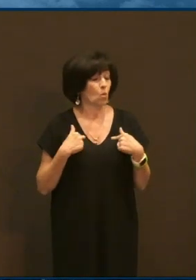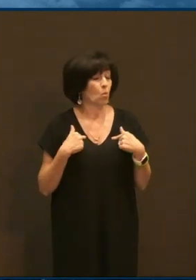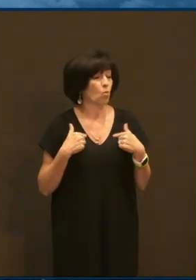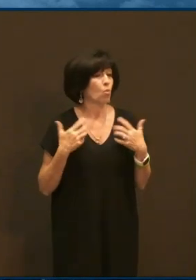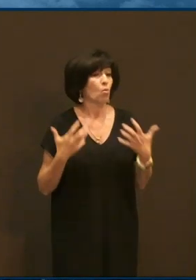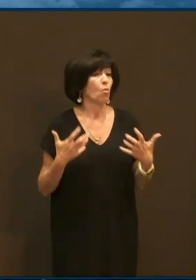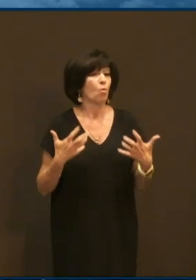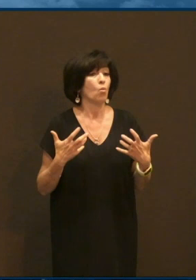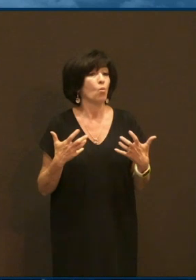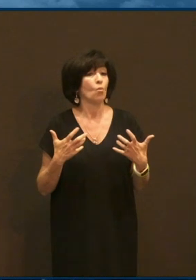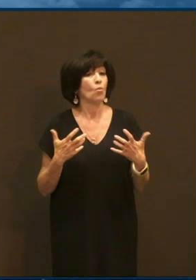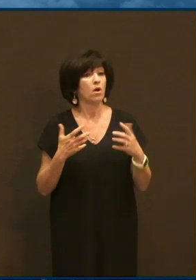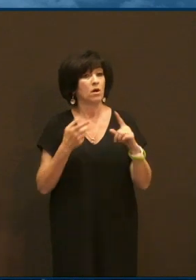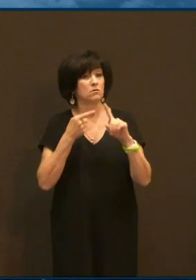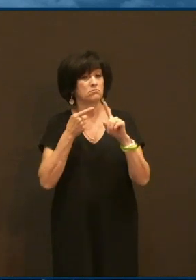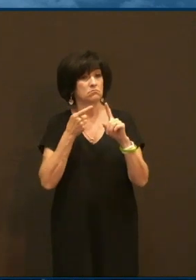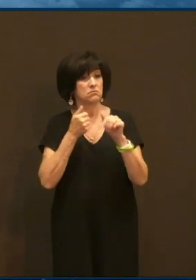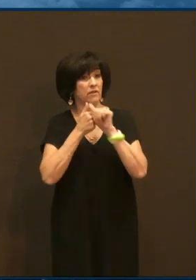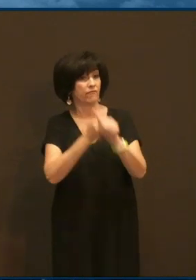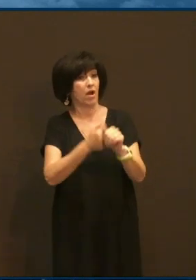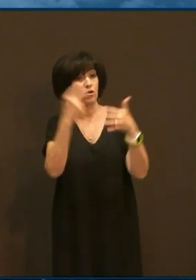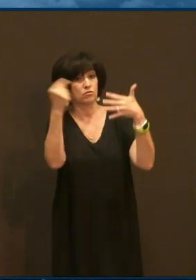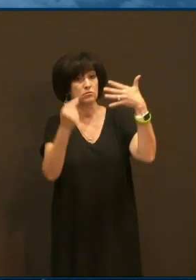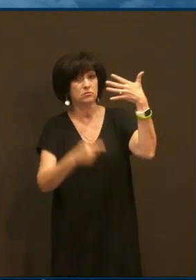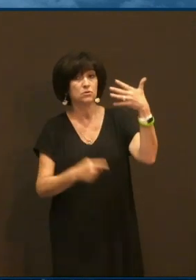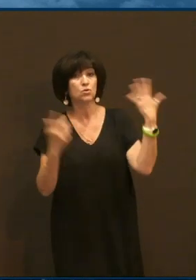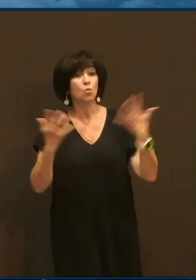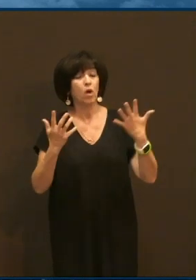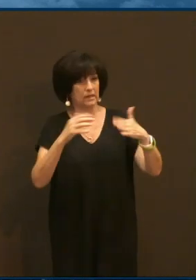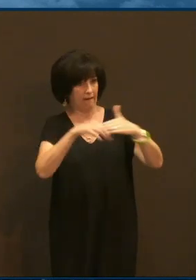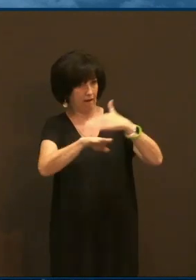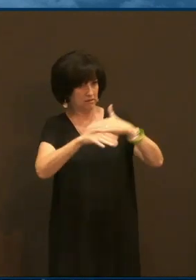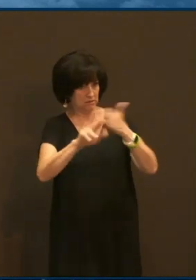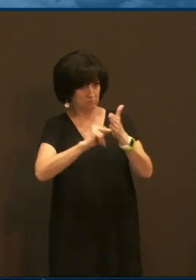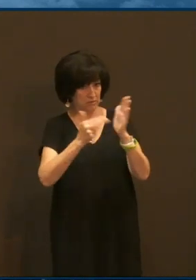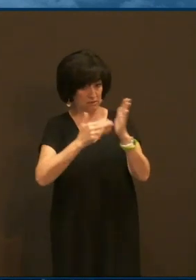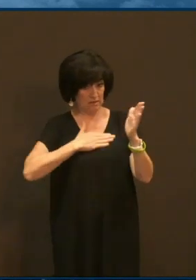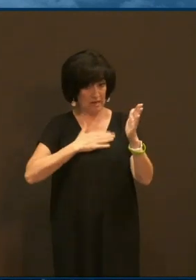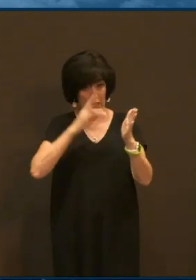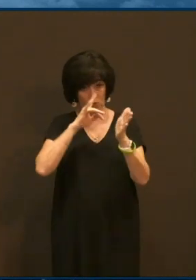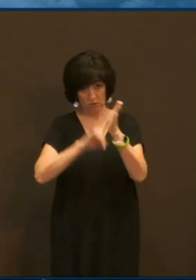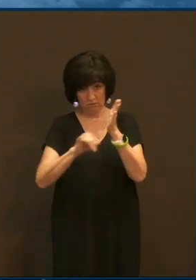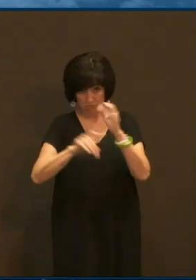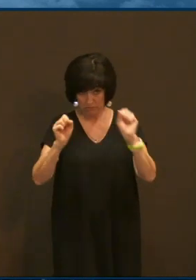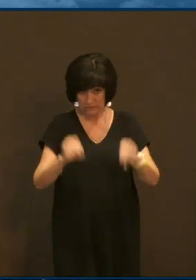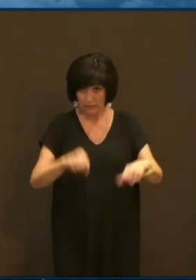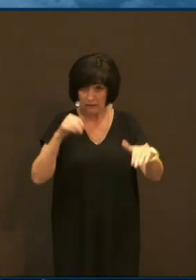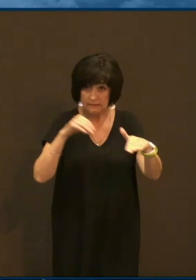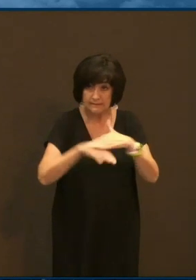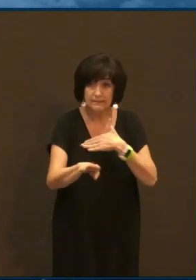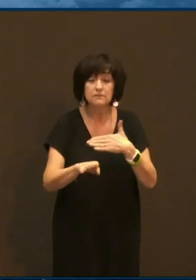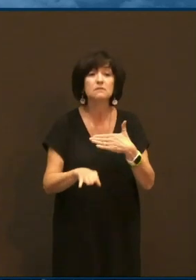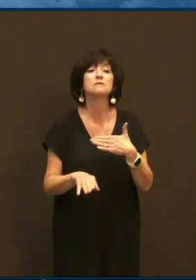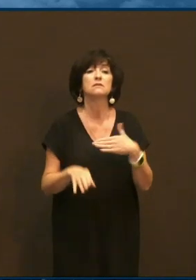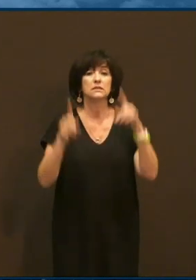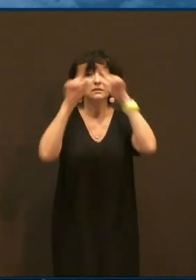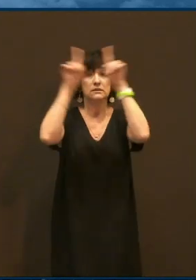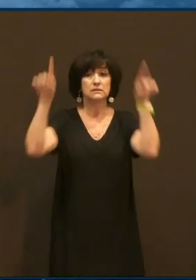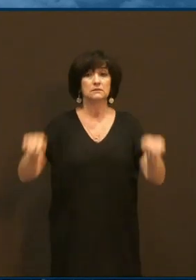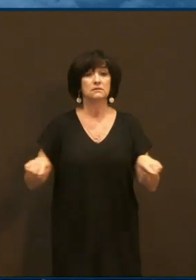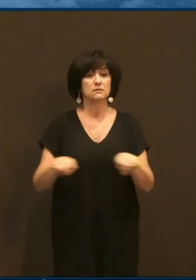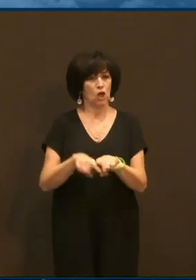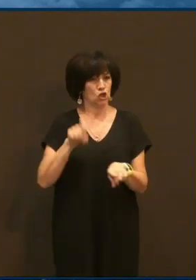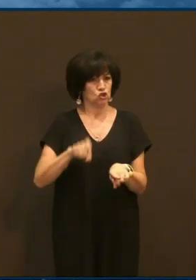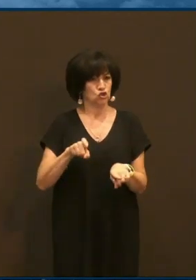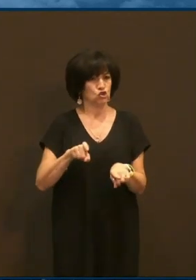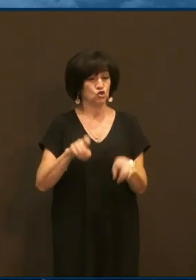in? Second, is signage appropriate and visible? And again, from our perspective, the most